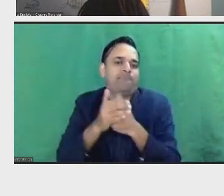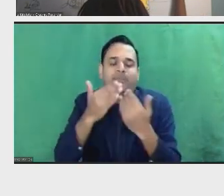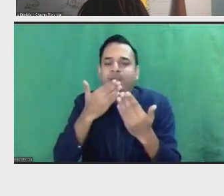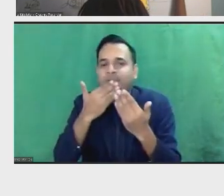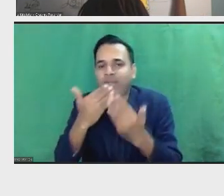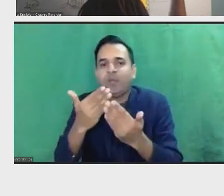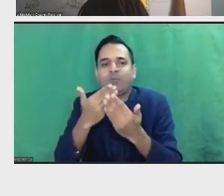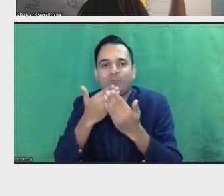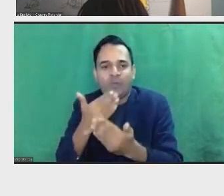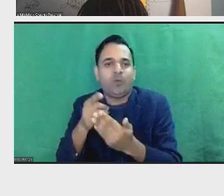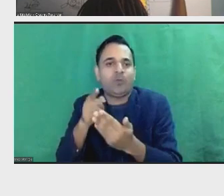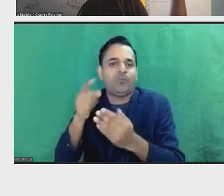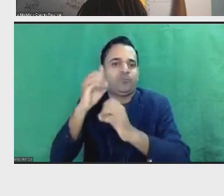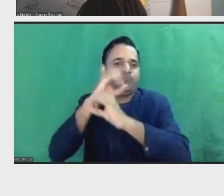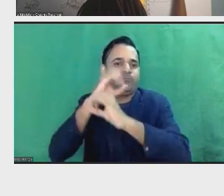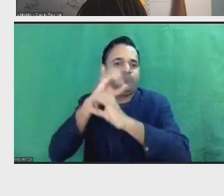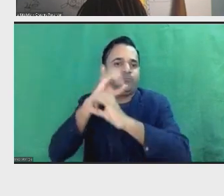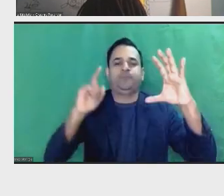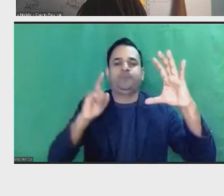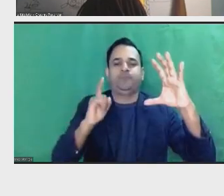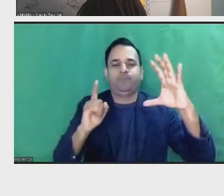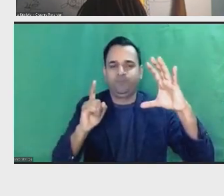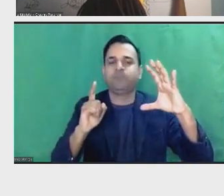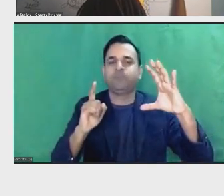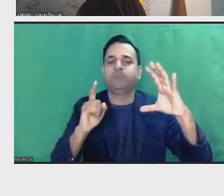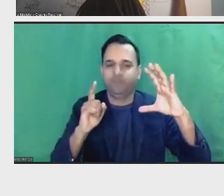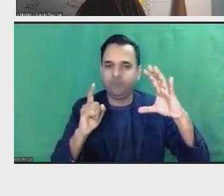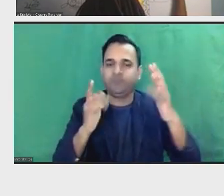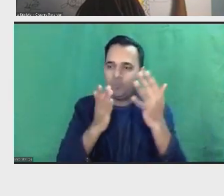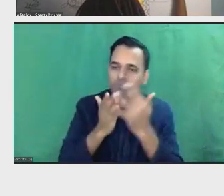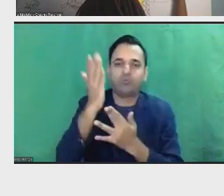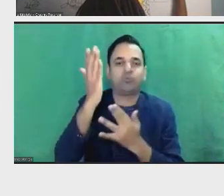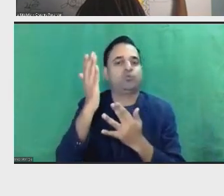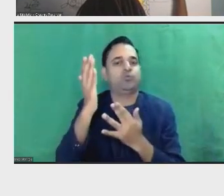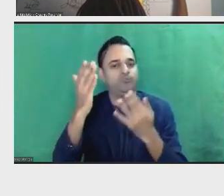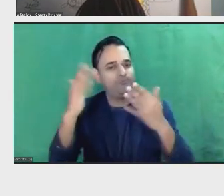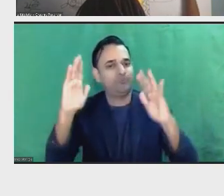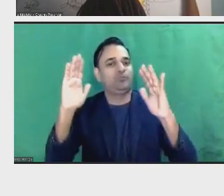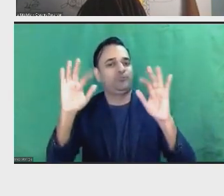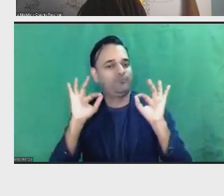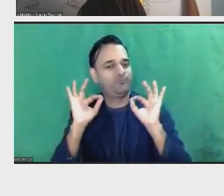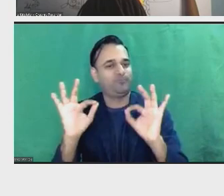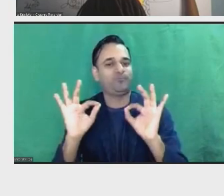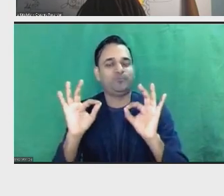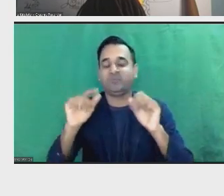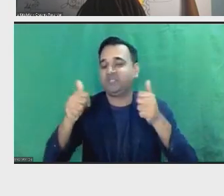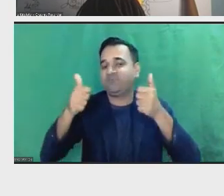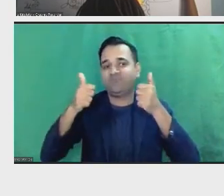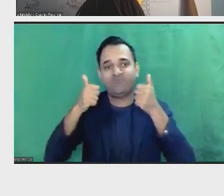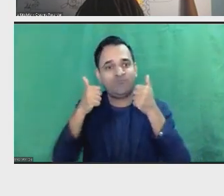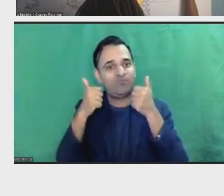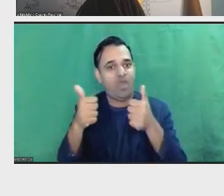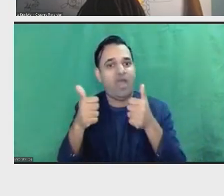and we did it. So this is really great. And also for what we did for this event,